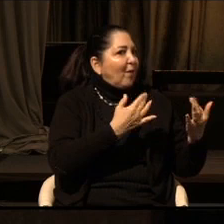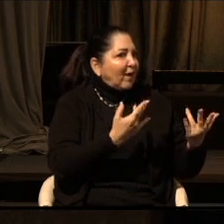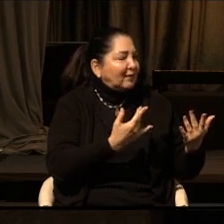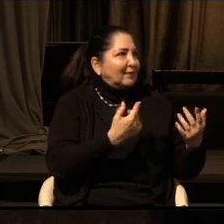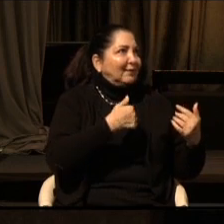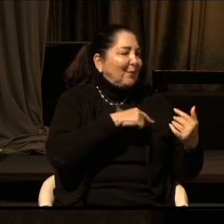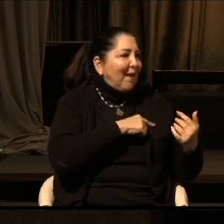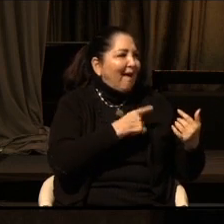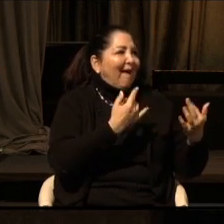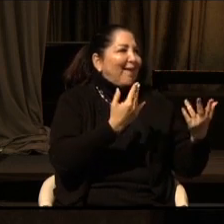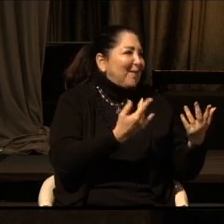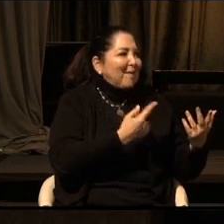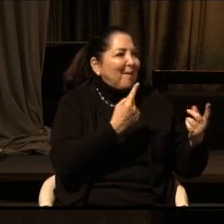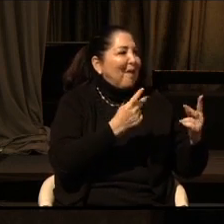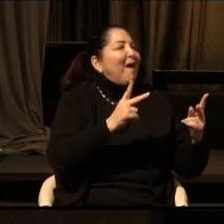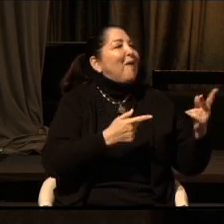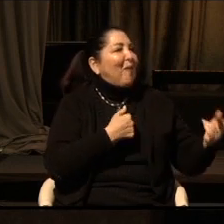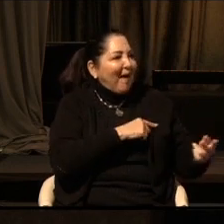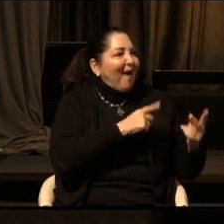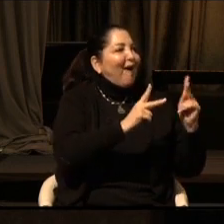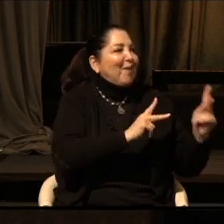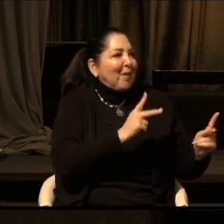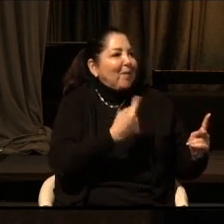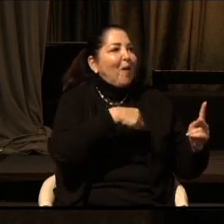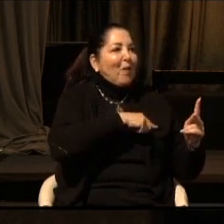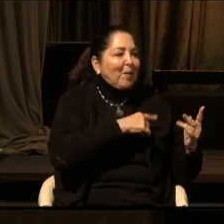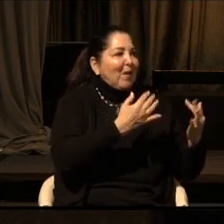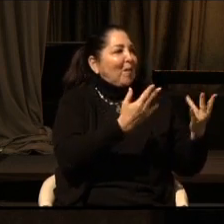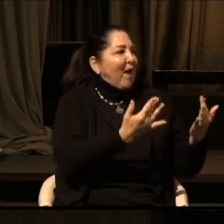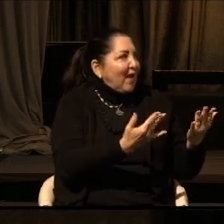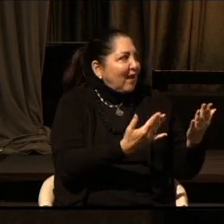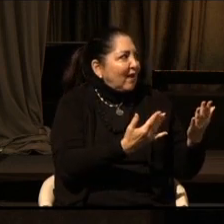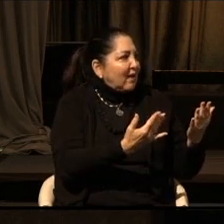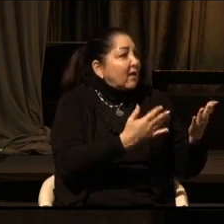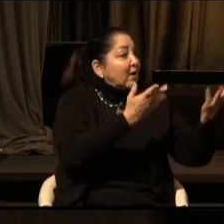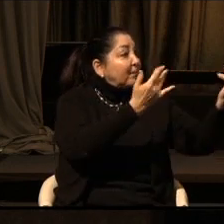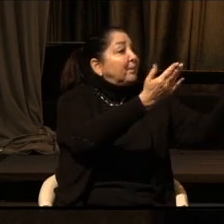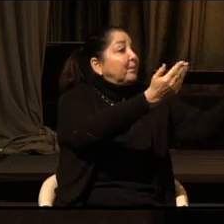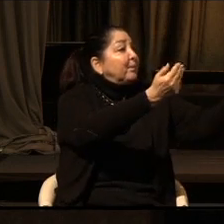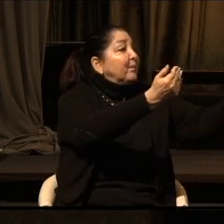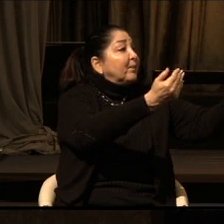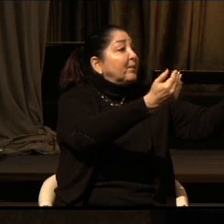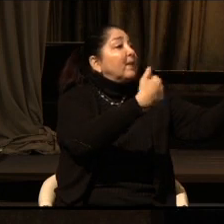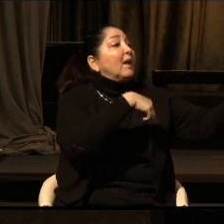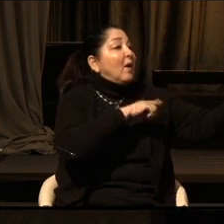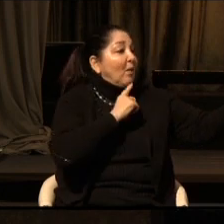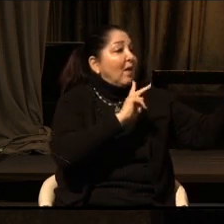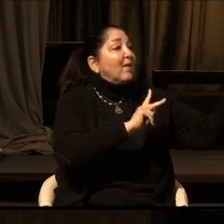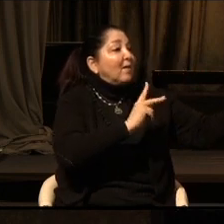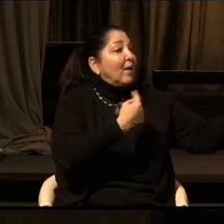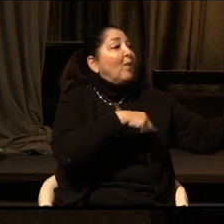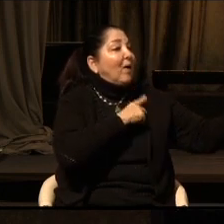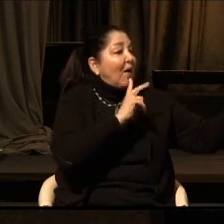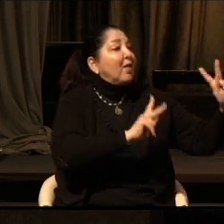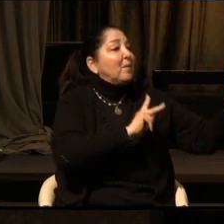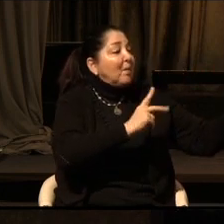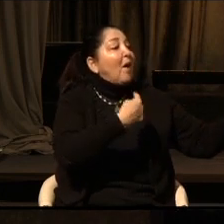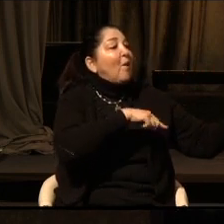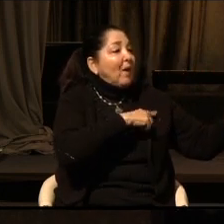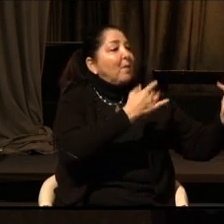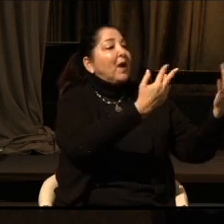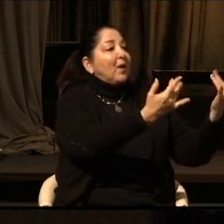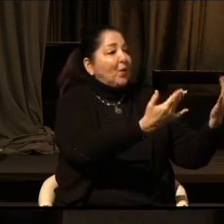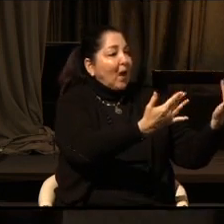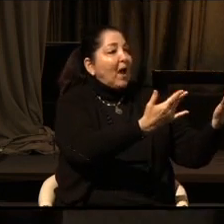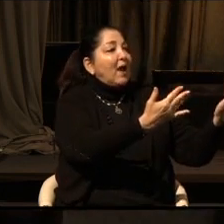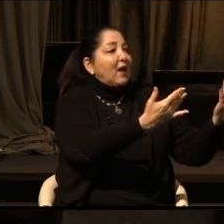the ones, we are the ones, we've been waiting. You sing it. We are the ones, we are the ones,